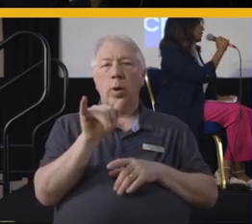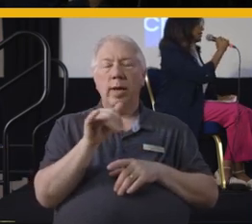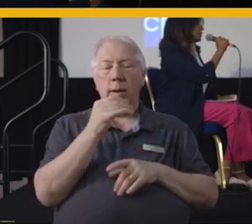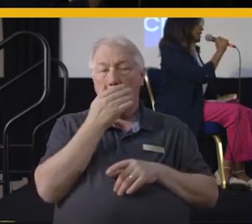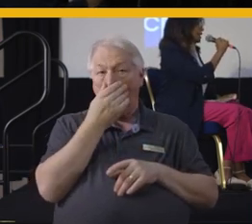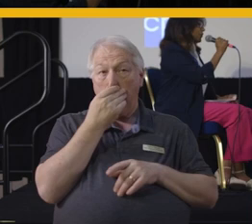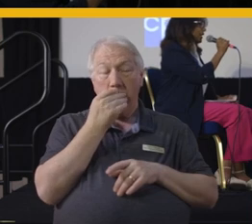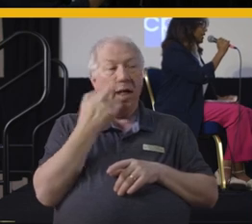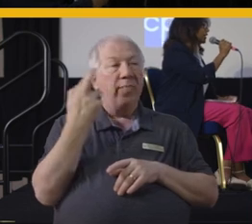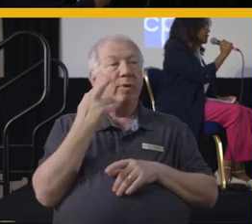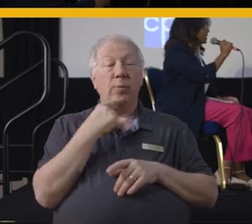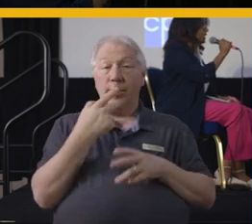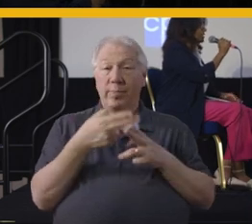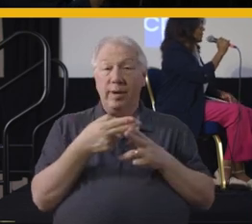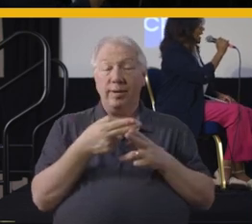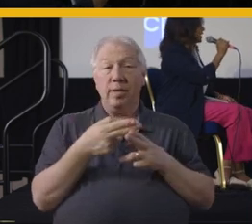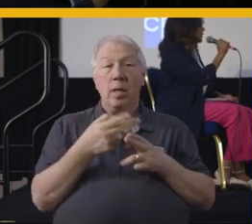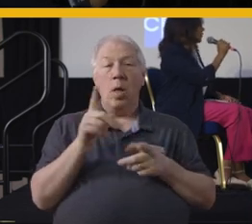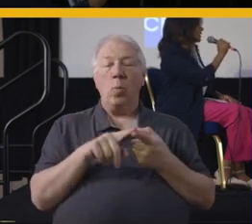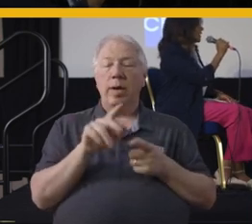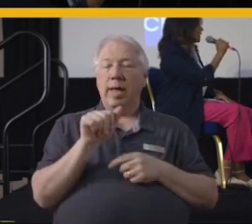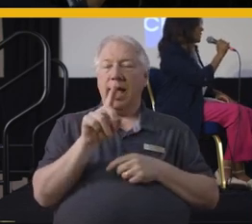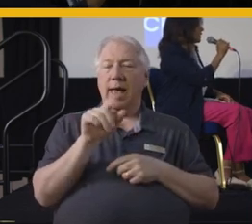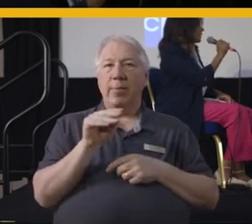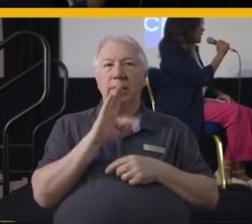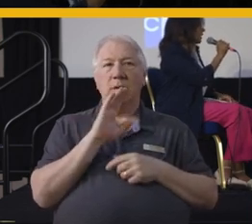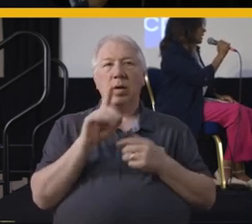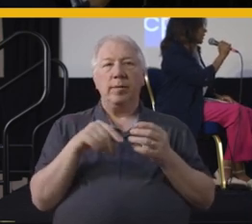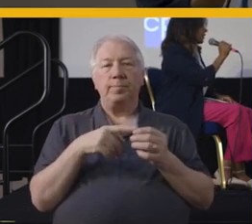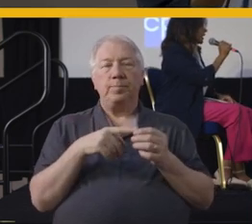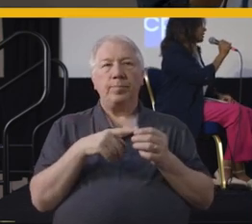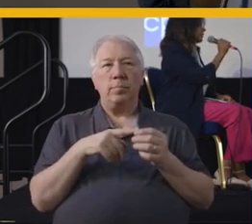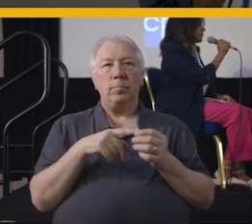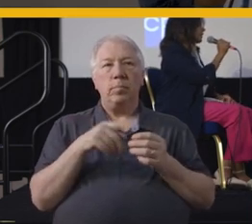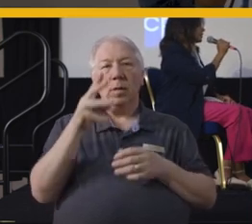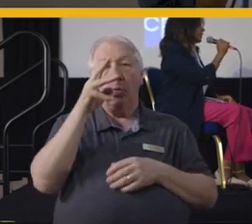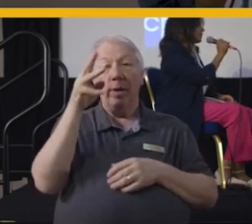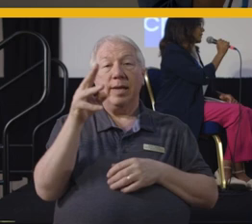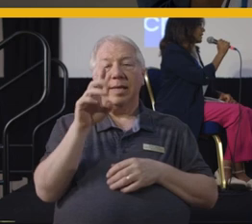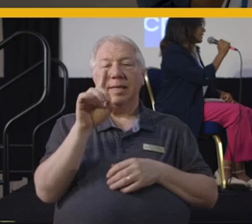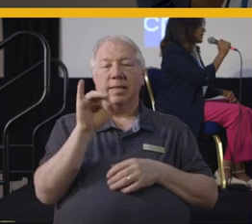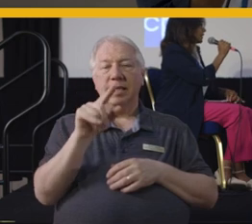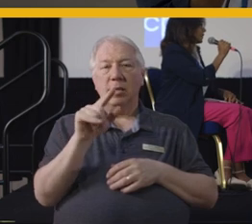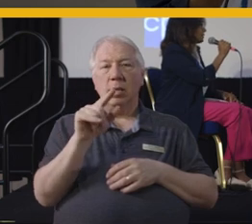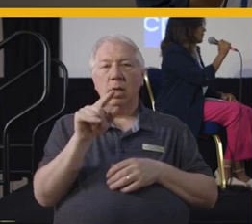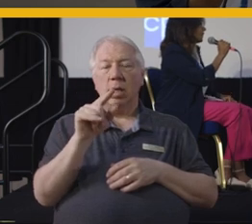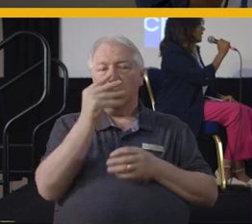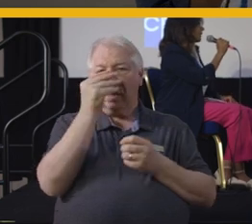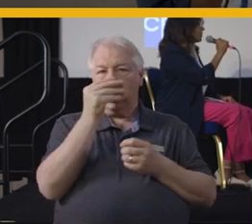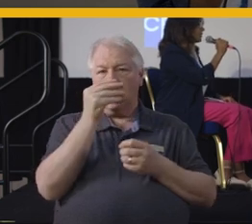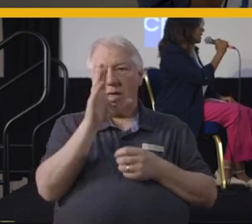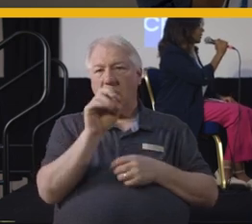And the reason why I'm bringing it up is because when Adam was talking about creating digital content that resonates with